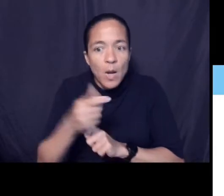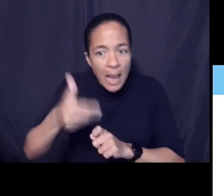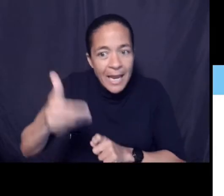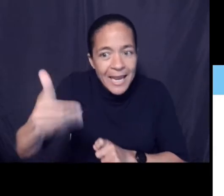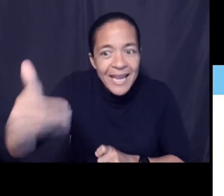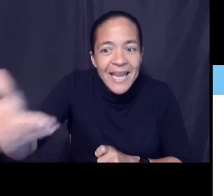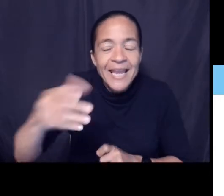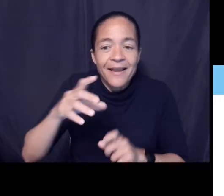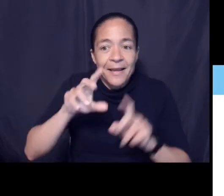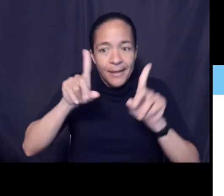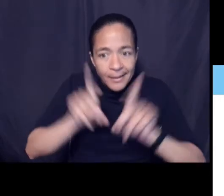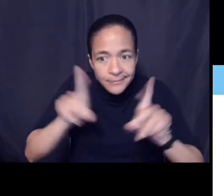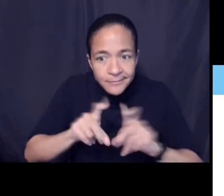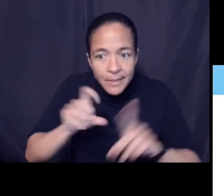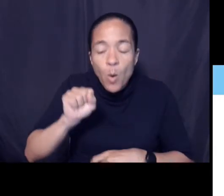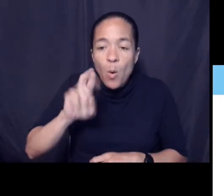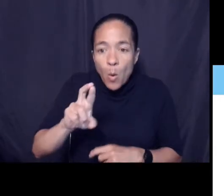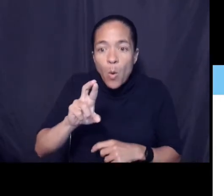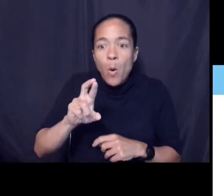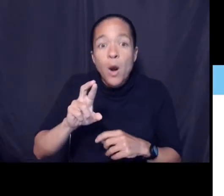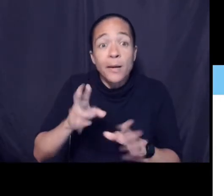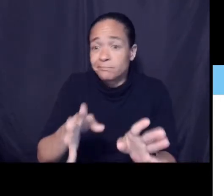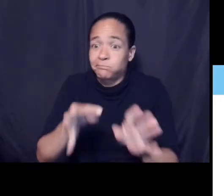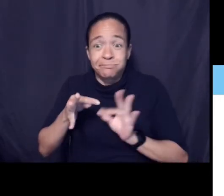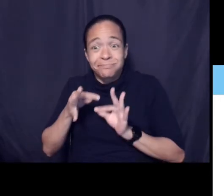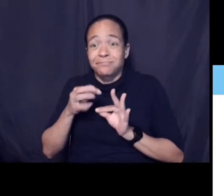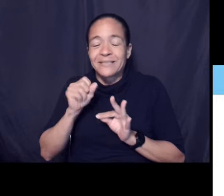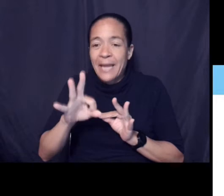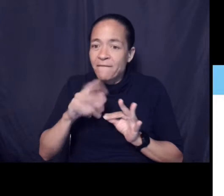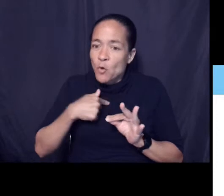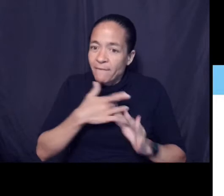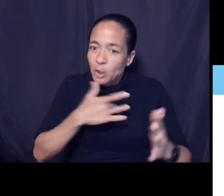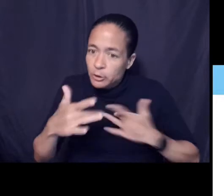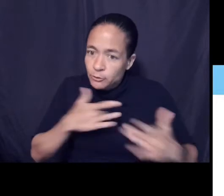more frequently if there's provider or caregiver concern regarding hearing loss.